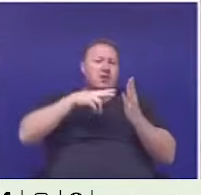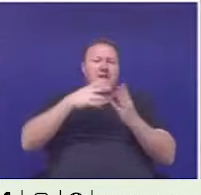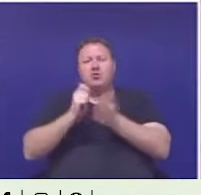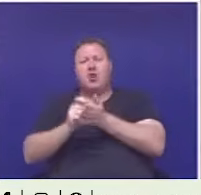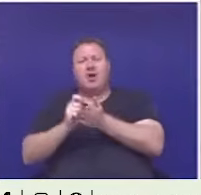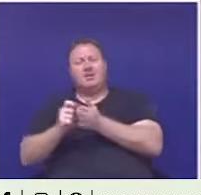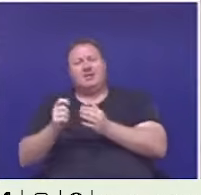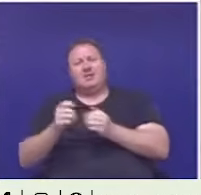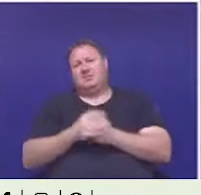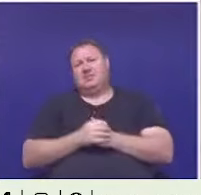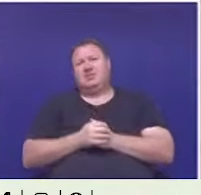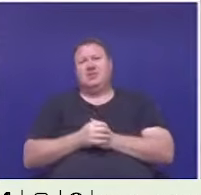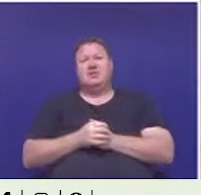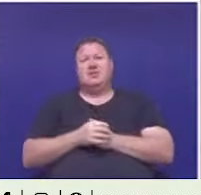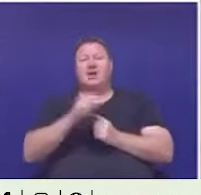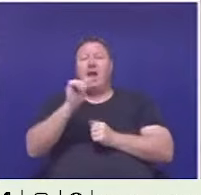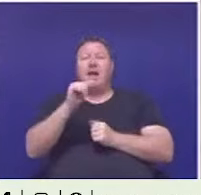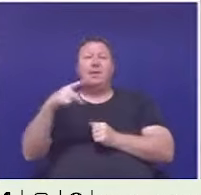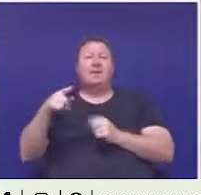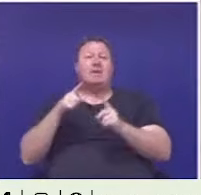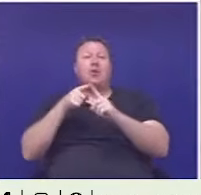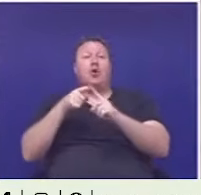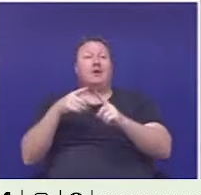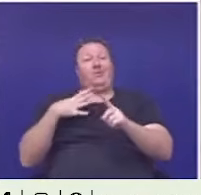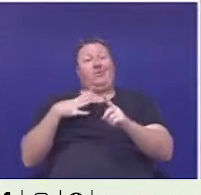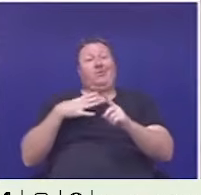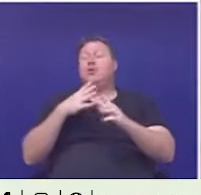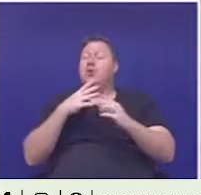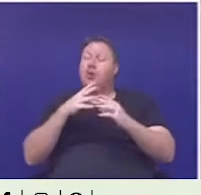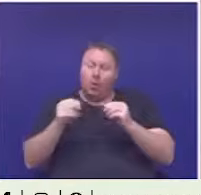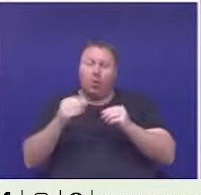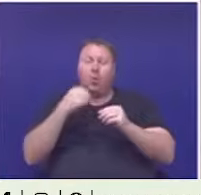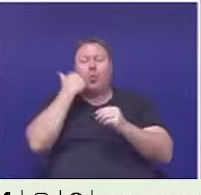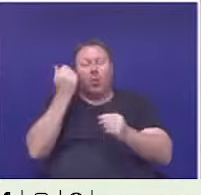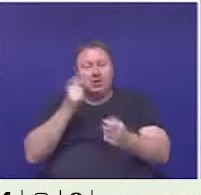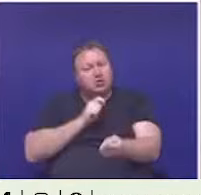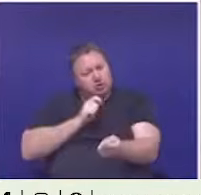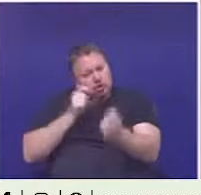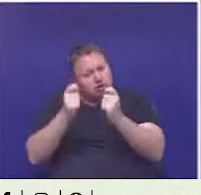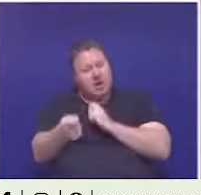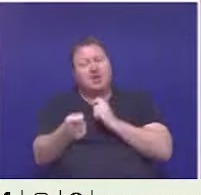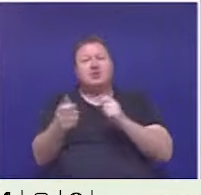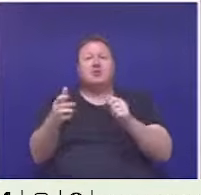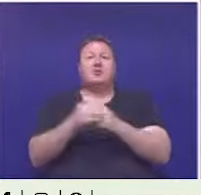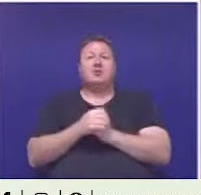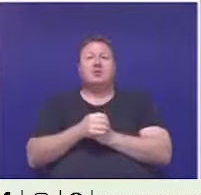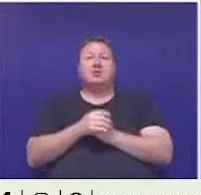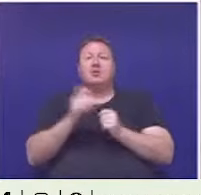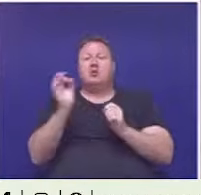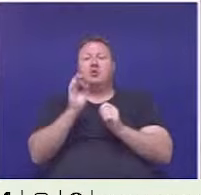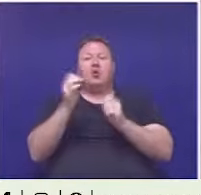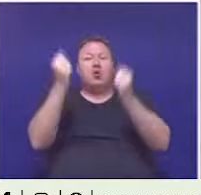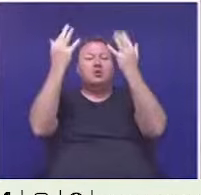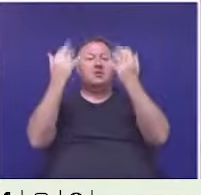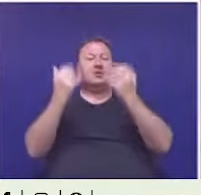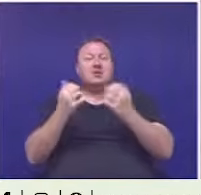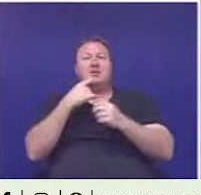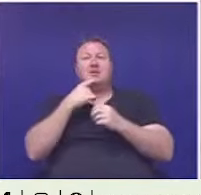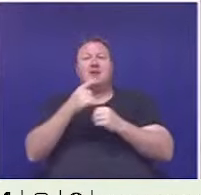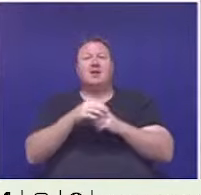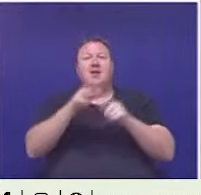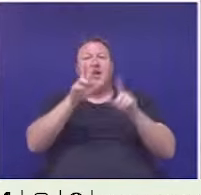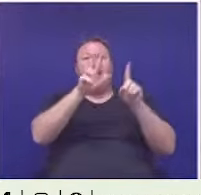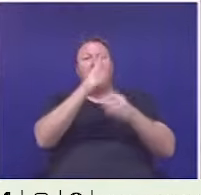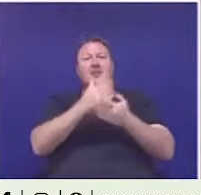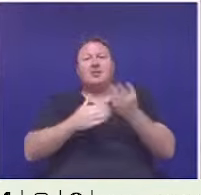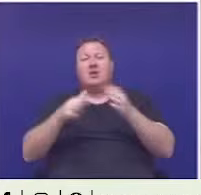targets, let's be obsessed with making the change. Let's be obsessed with saying no stat will ever come back saying 8 out of 10